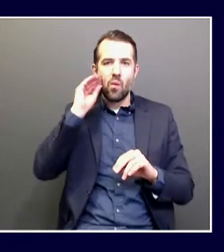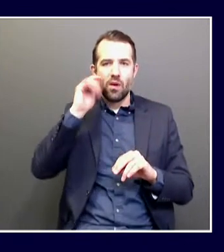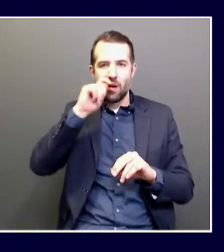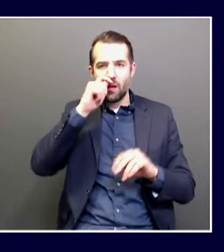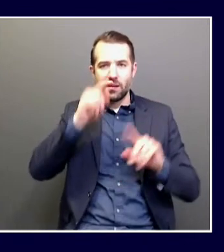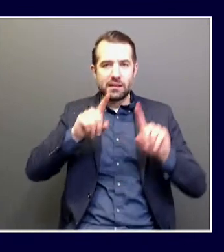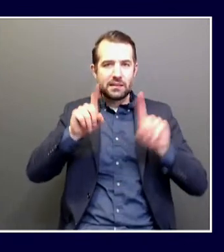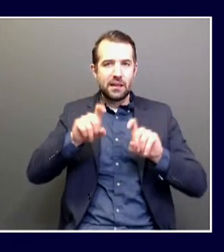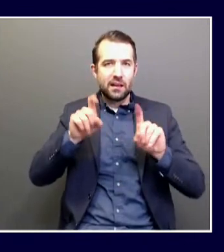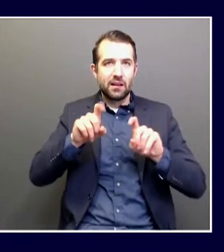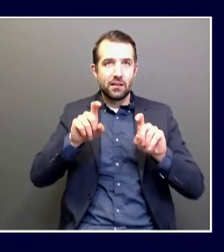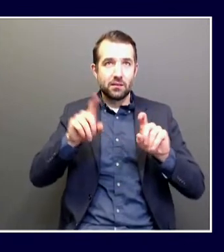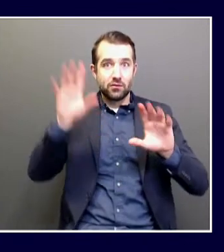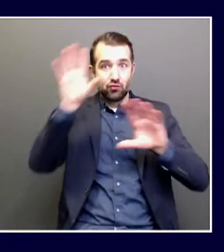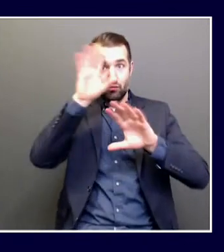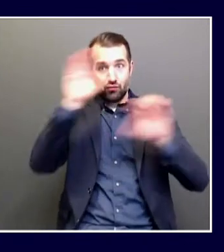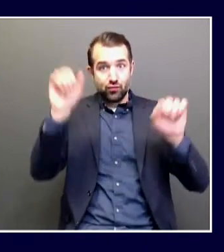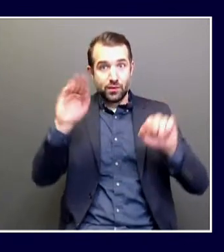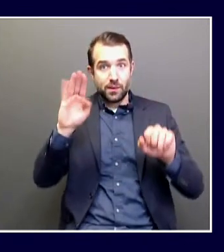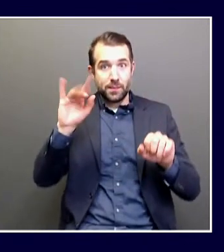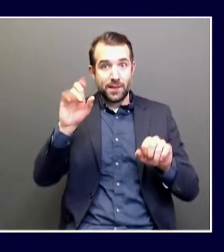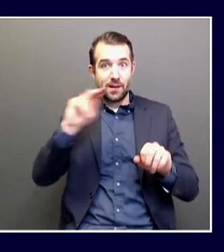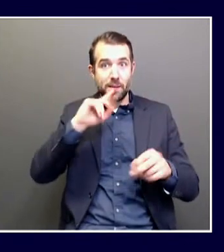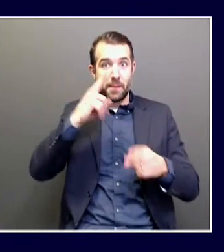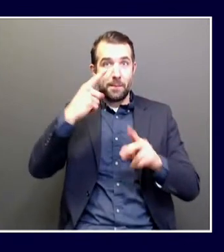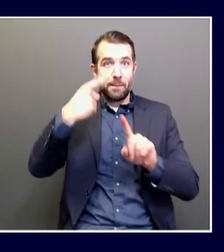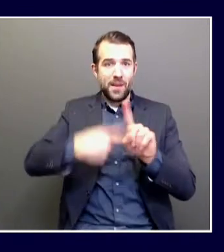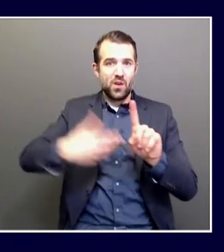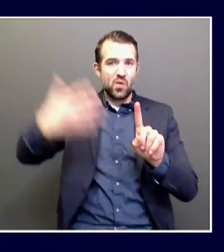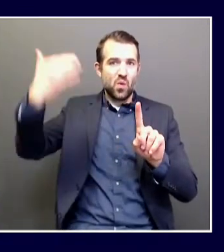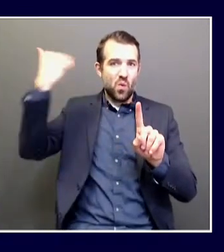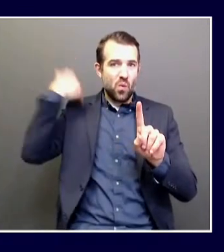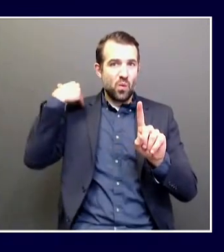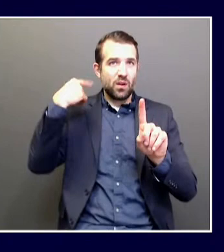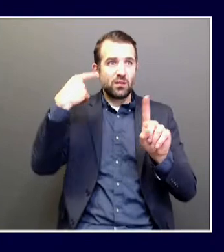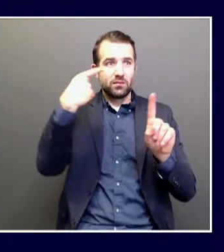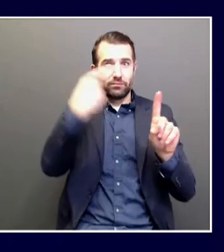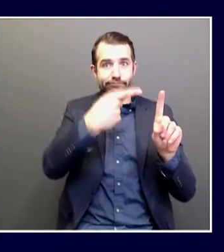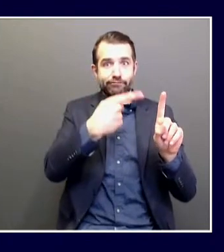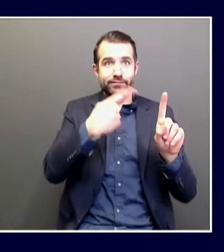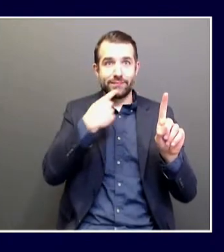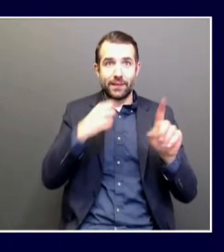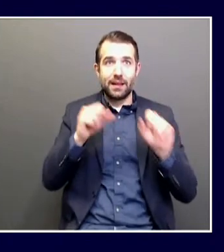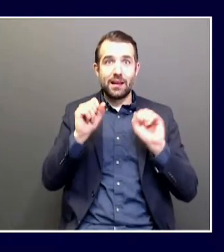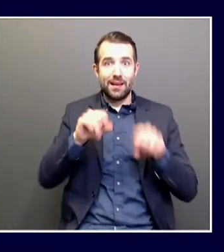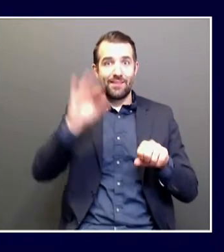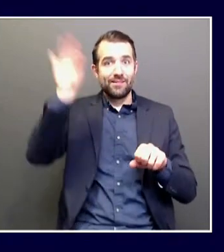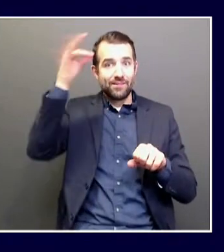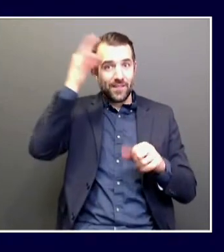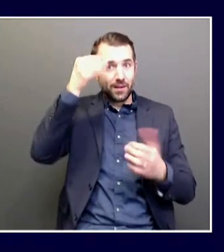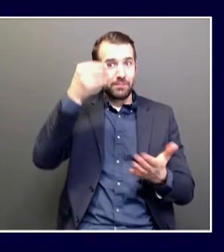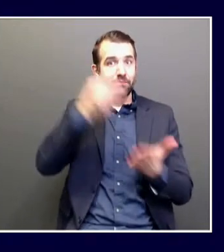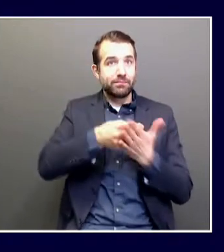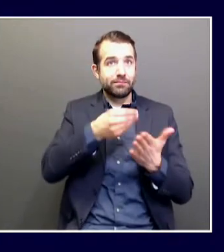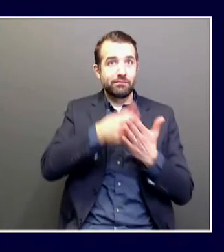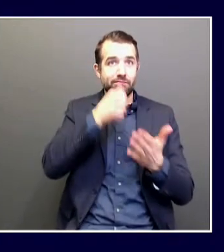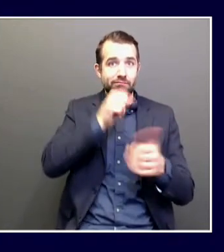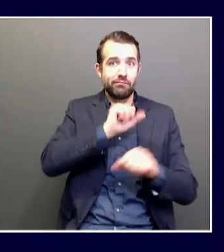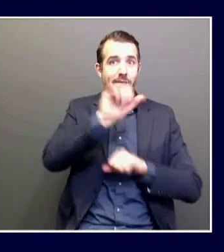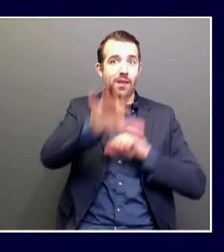to applying for federal money to deliver at-home tests to Mainers. And I was wondering is that something the state has